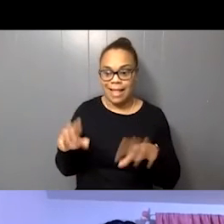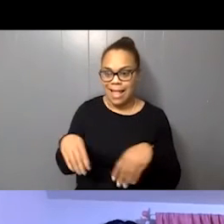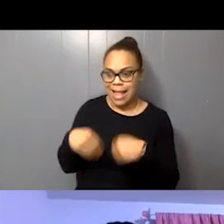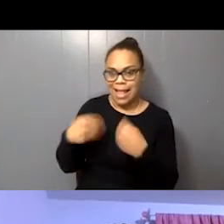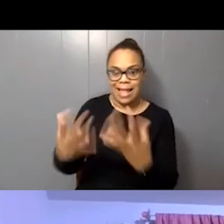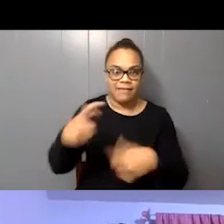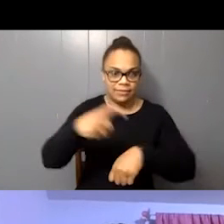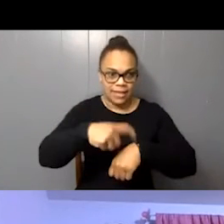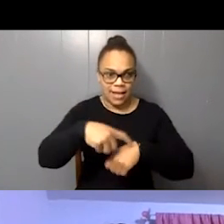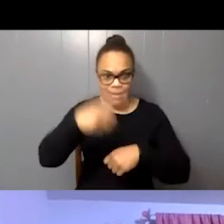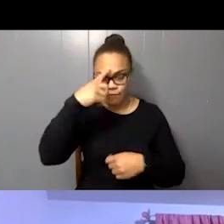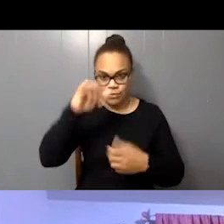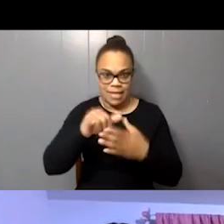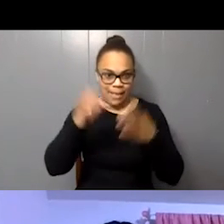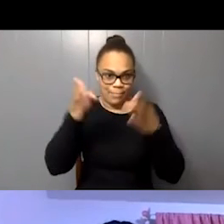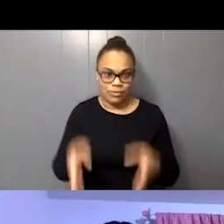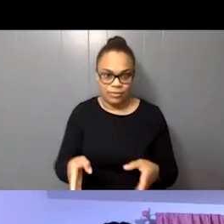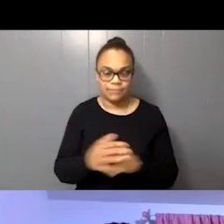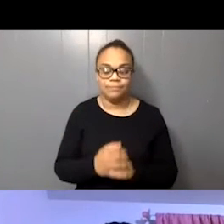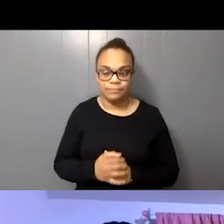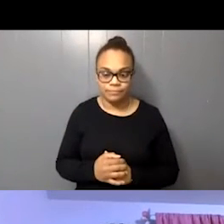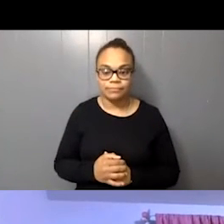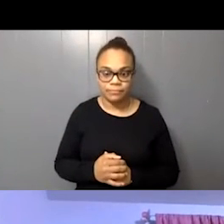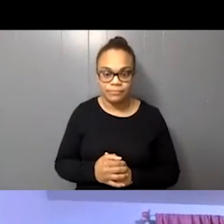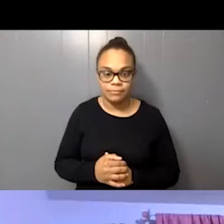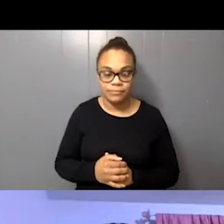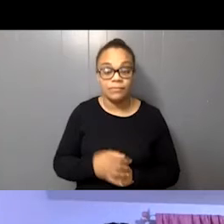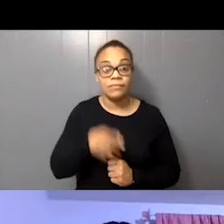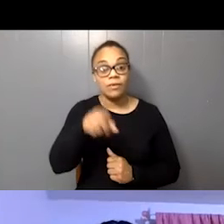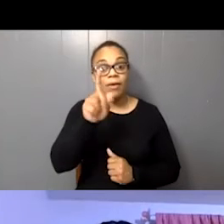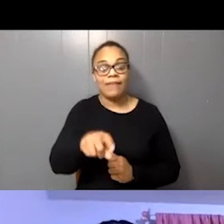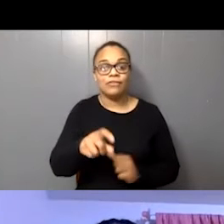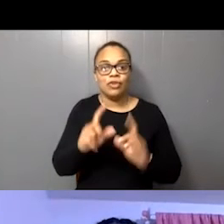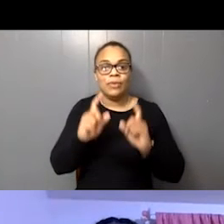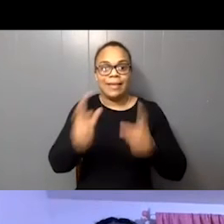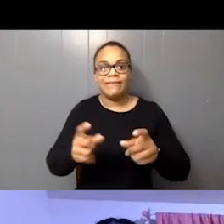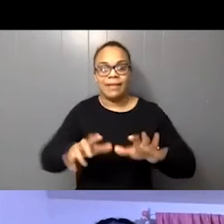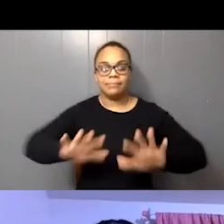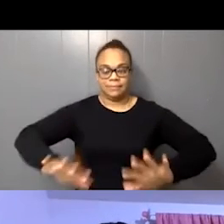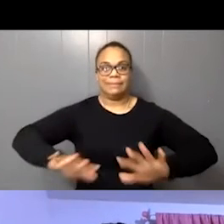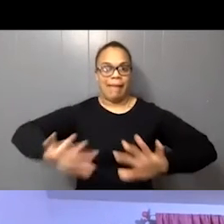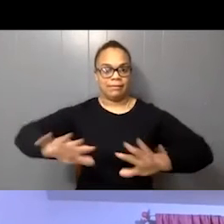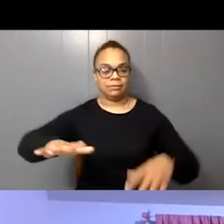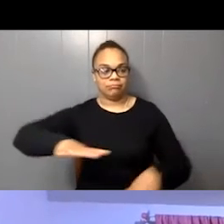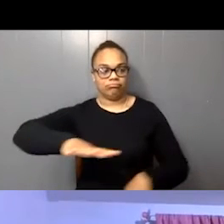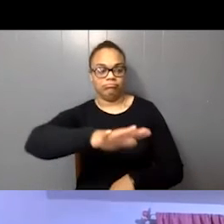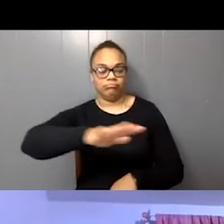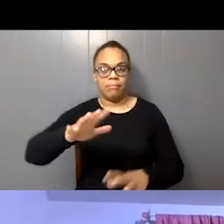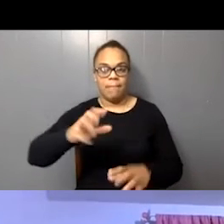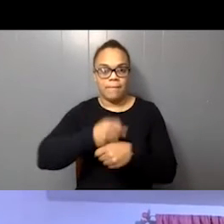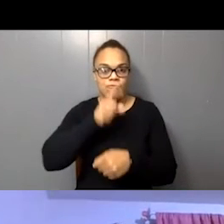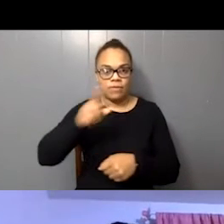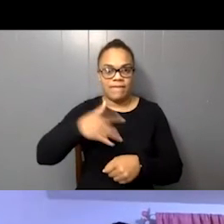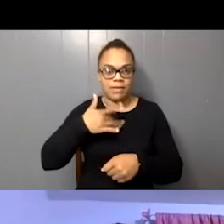person. You have to give them space to make sure that they are good with themselves. And